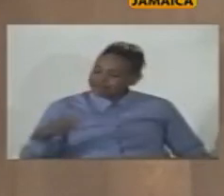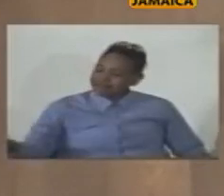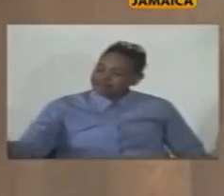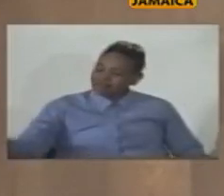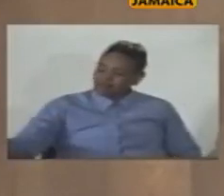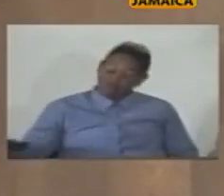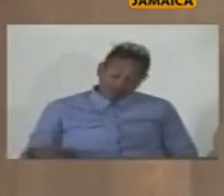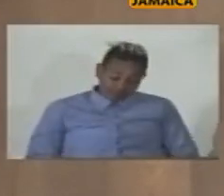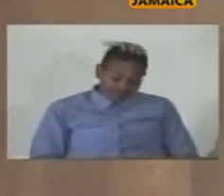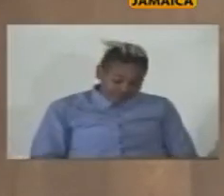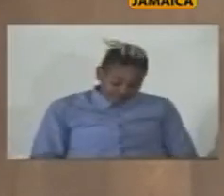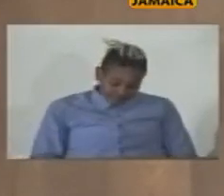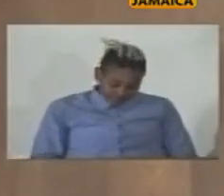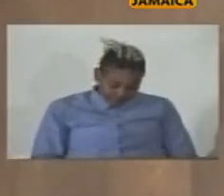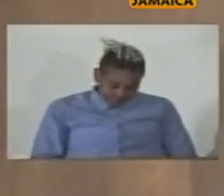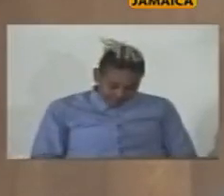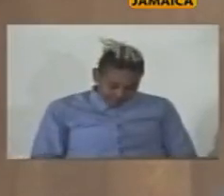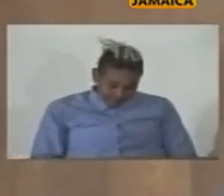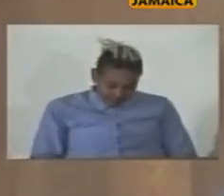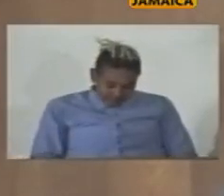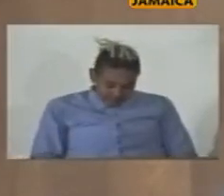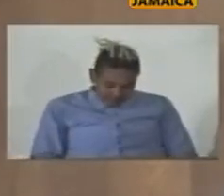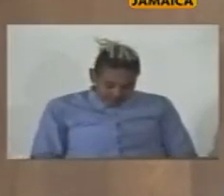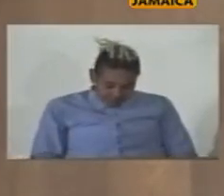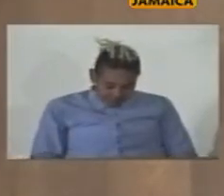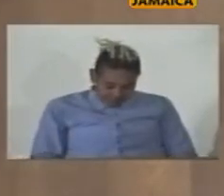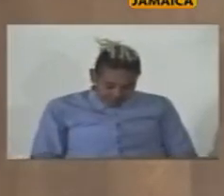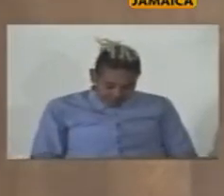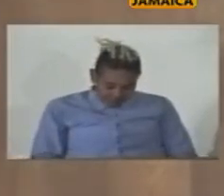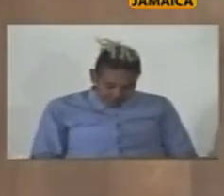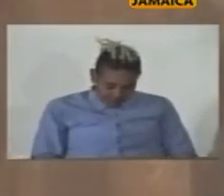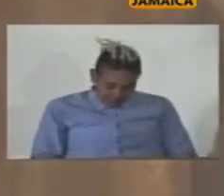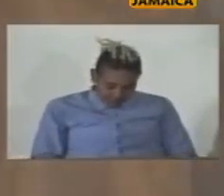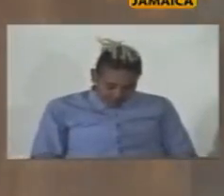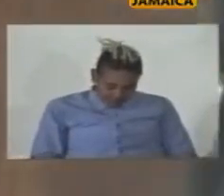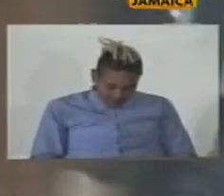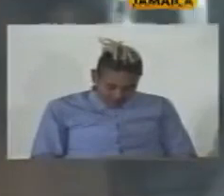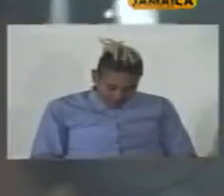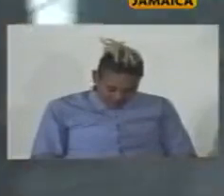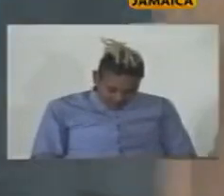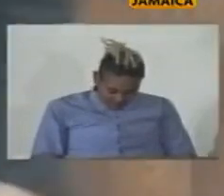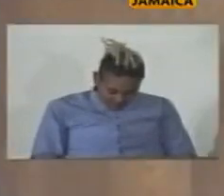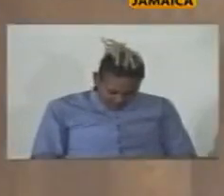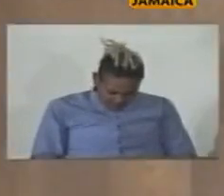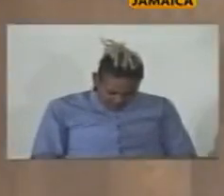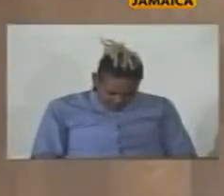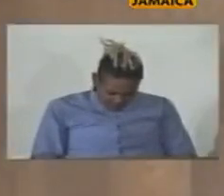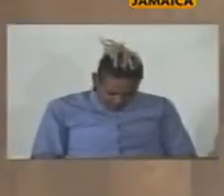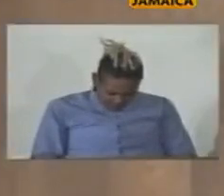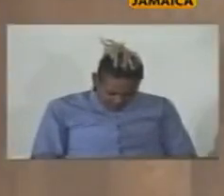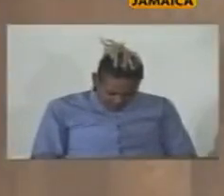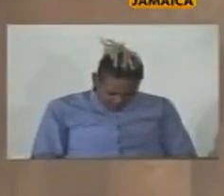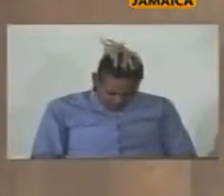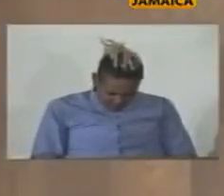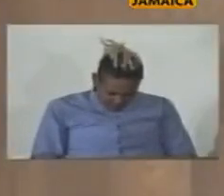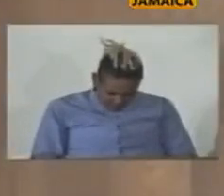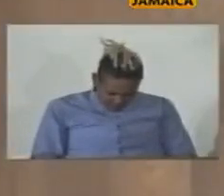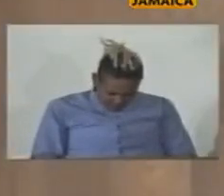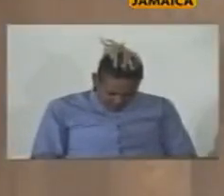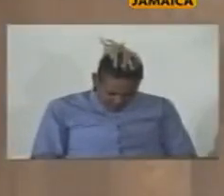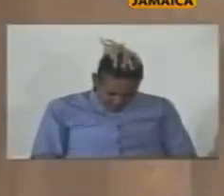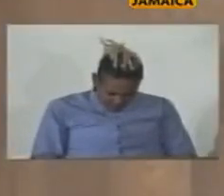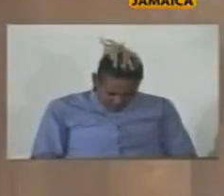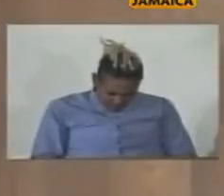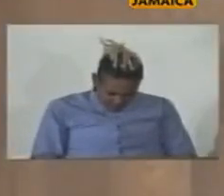colleagues. I therefore call upon the Jamaica Bauxite Institute to monitor these communities more closely. The mined-out pits have